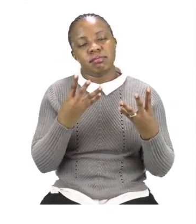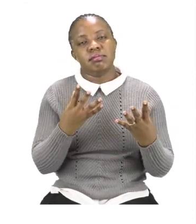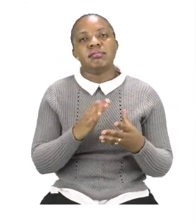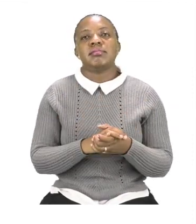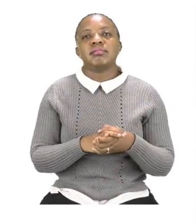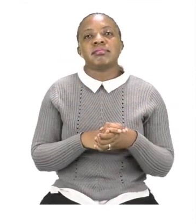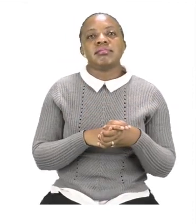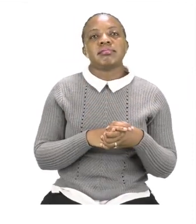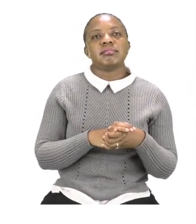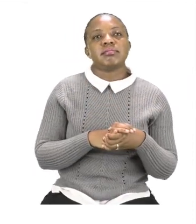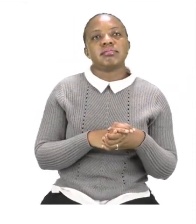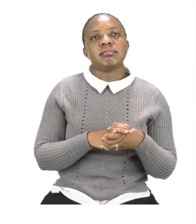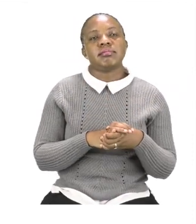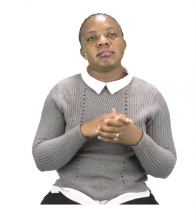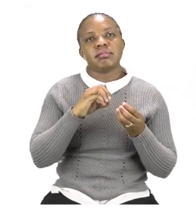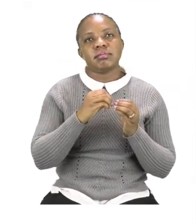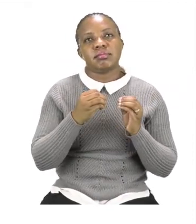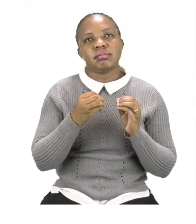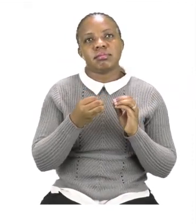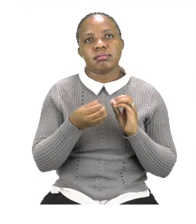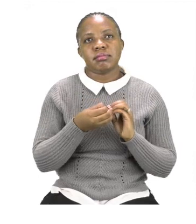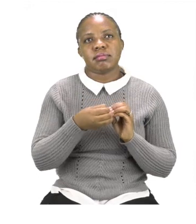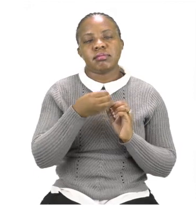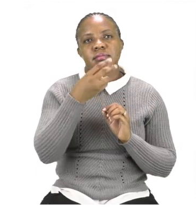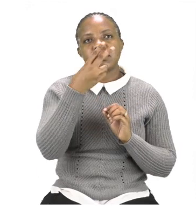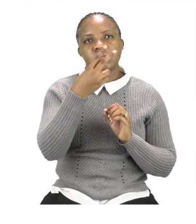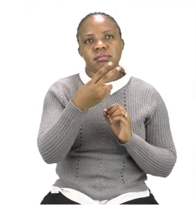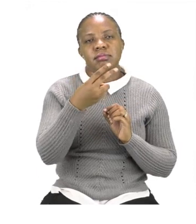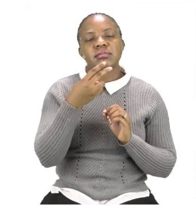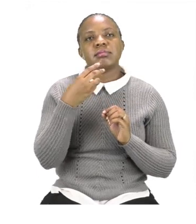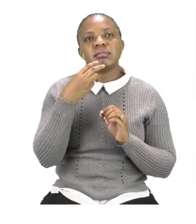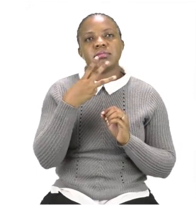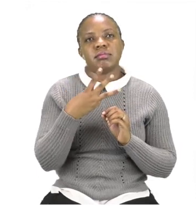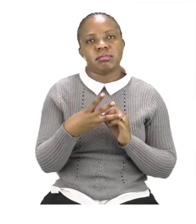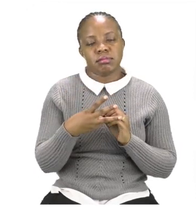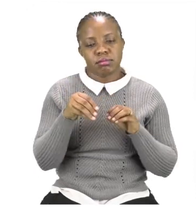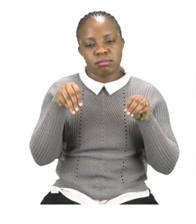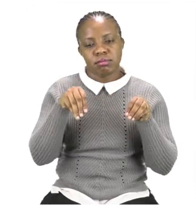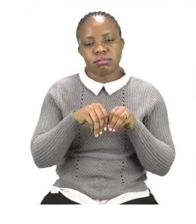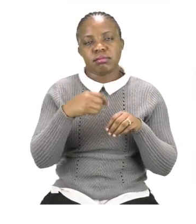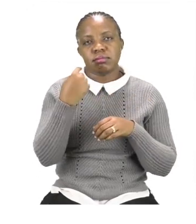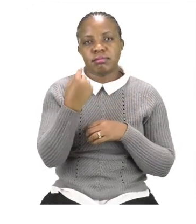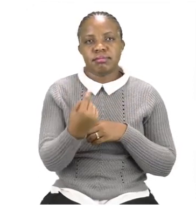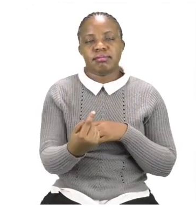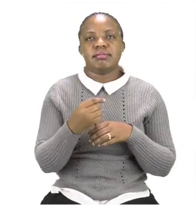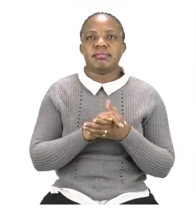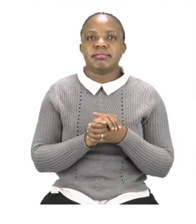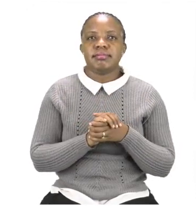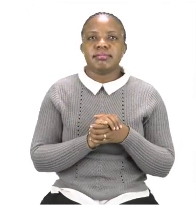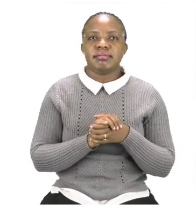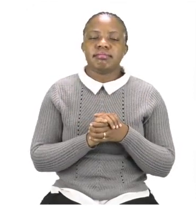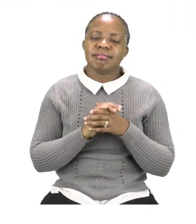The other 2 you're going to read and figure out by yourselves. Please take